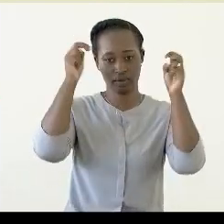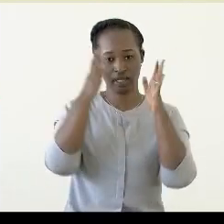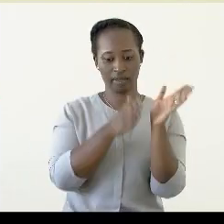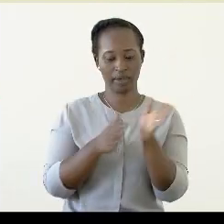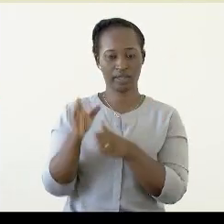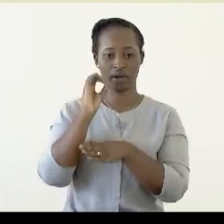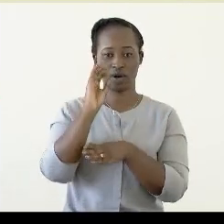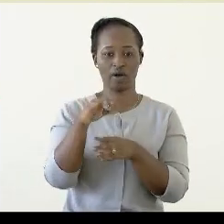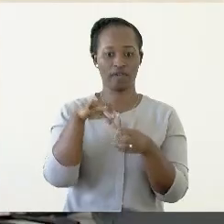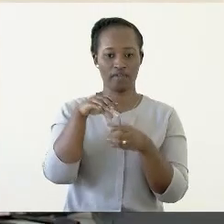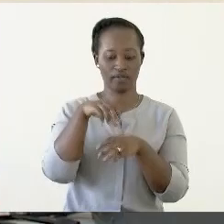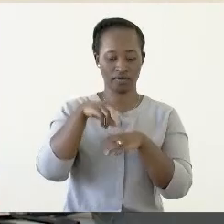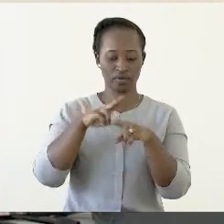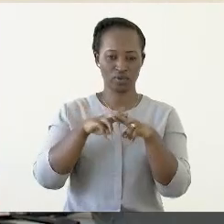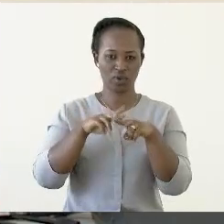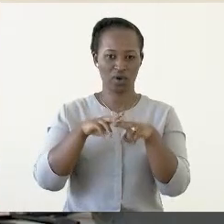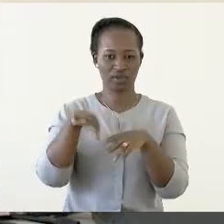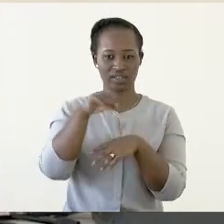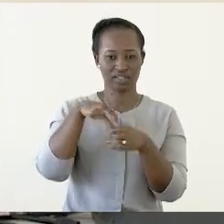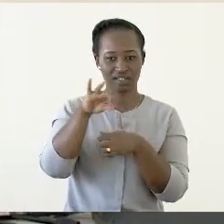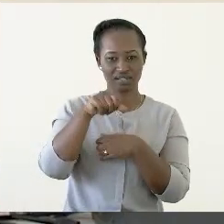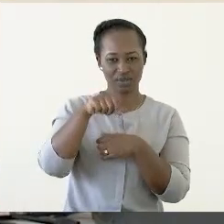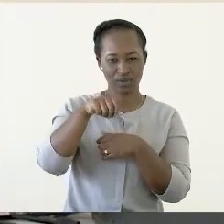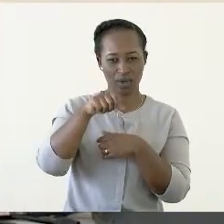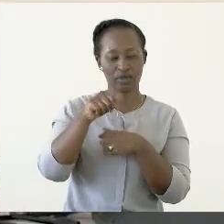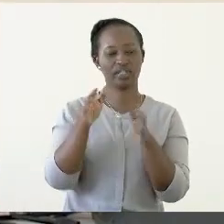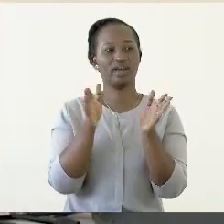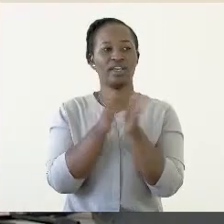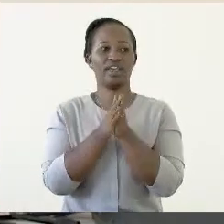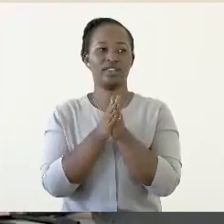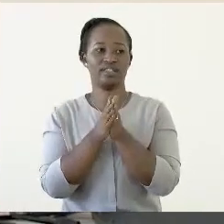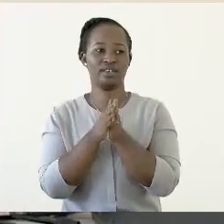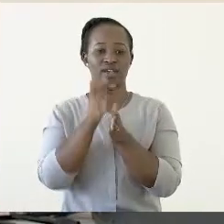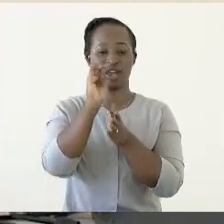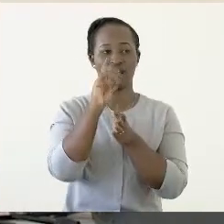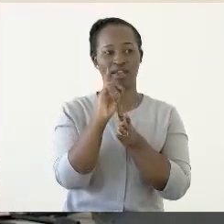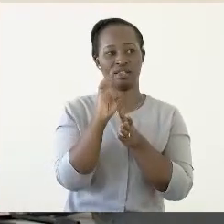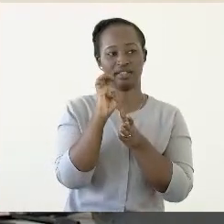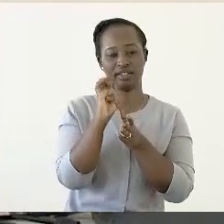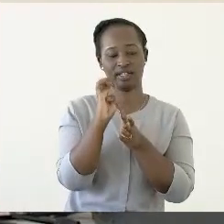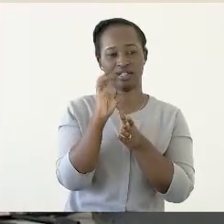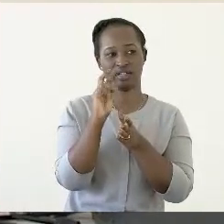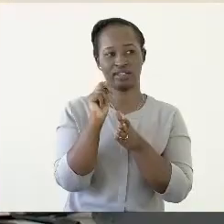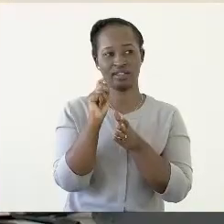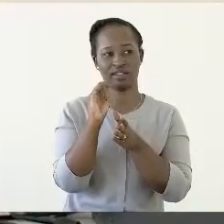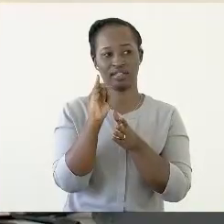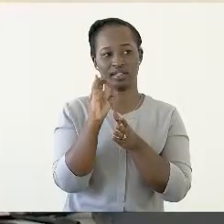preparation of salts and identification of ions. We have carried out some practicals, we